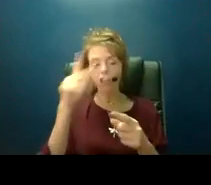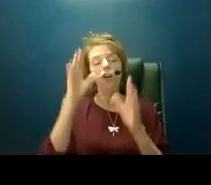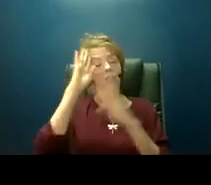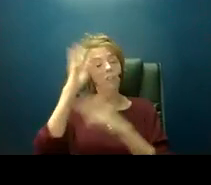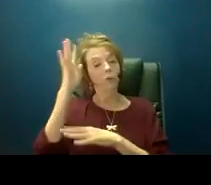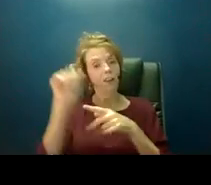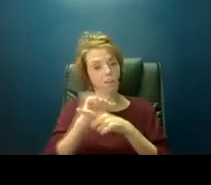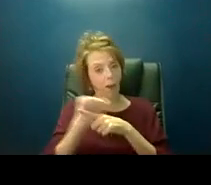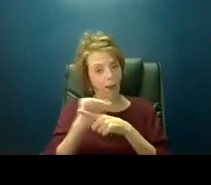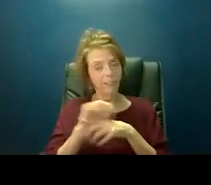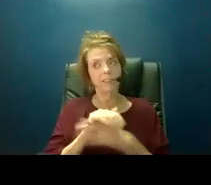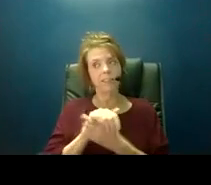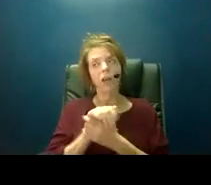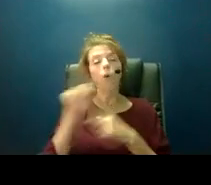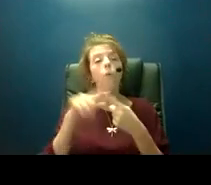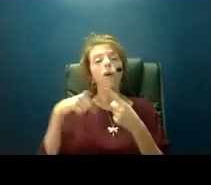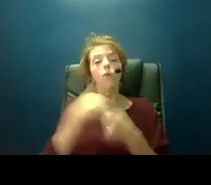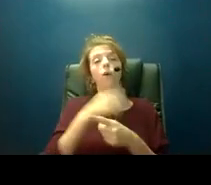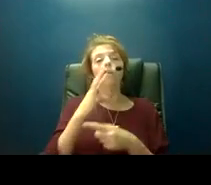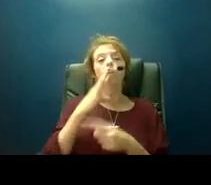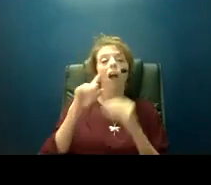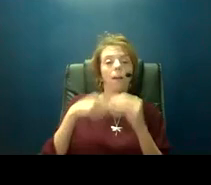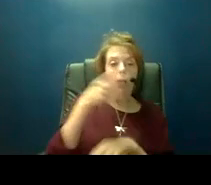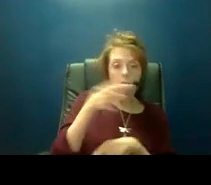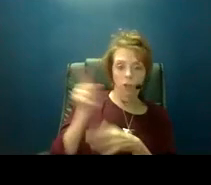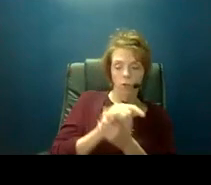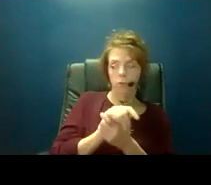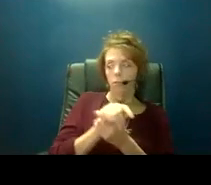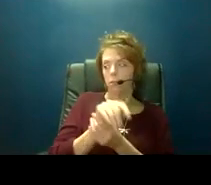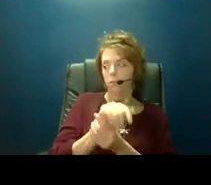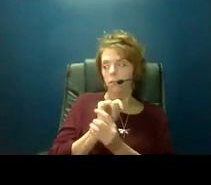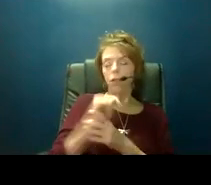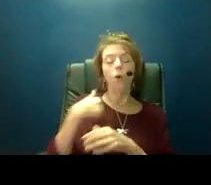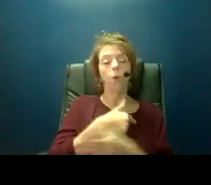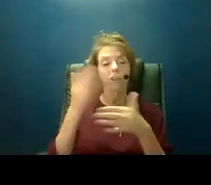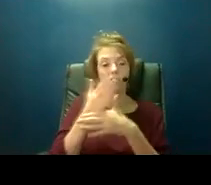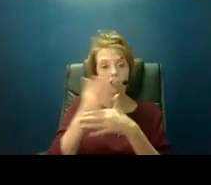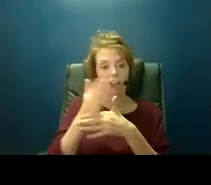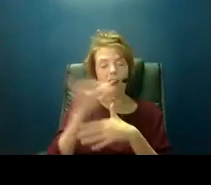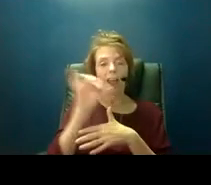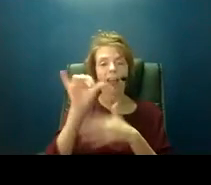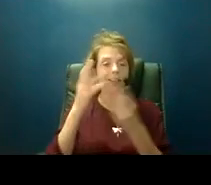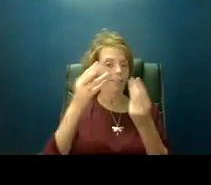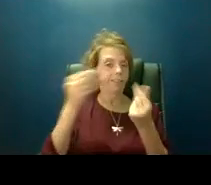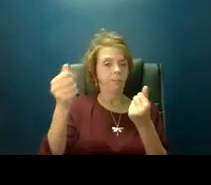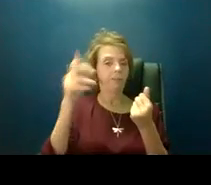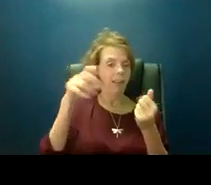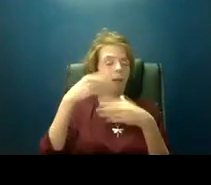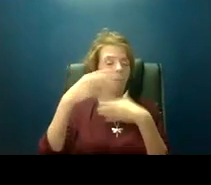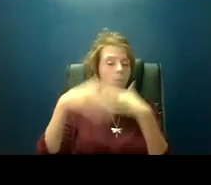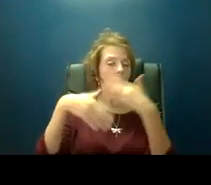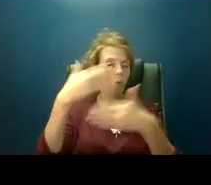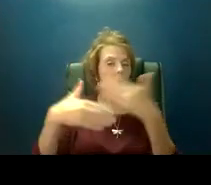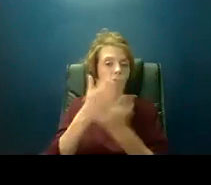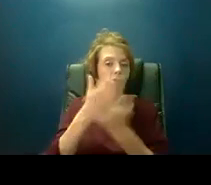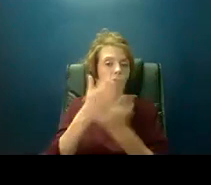practices, when we talk about those, we share them as just seeing, listening, and moving through space.